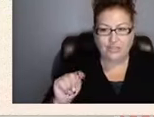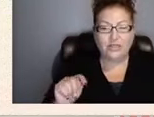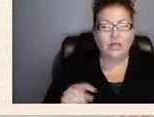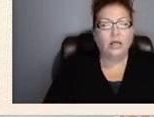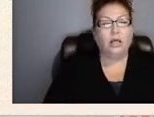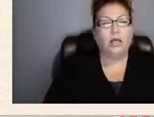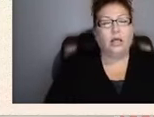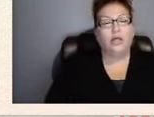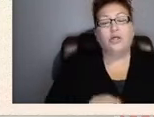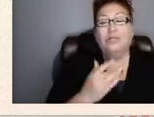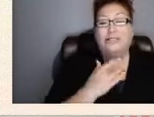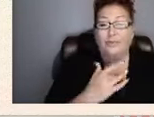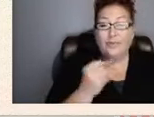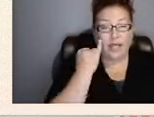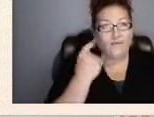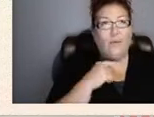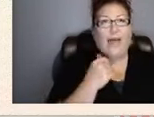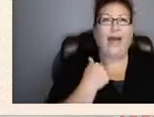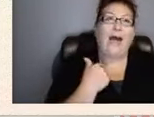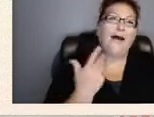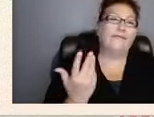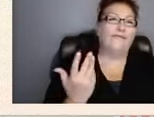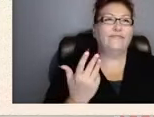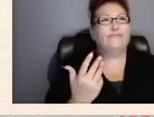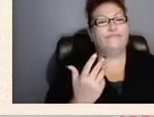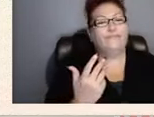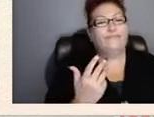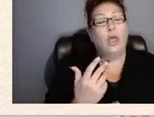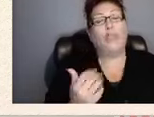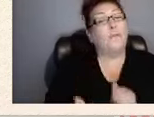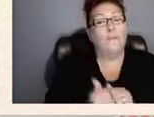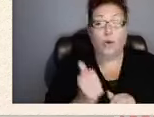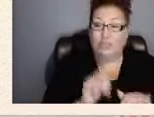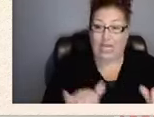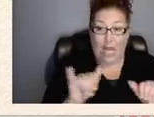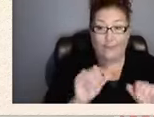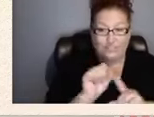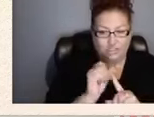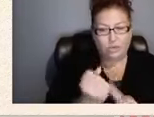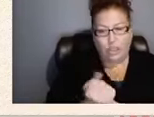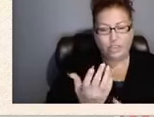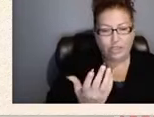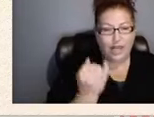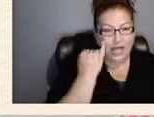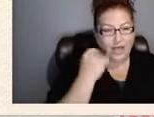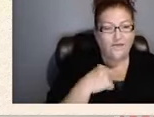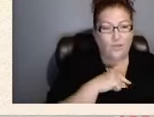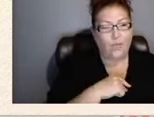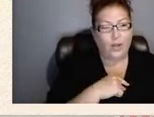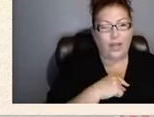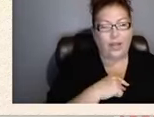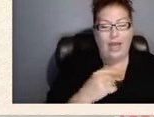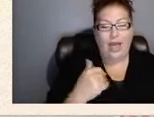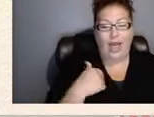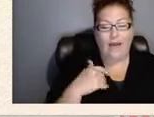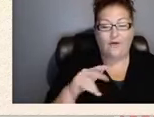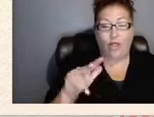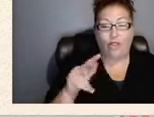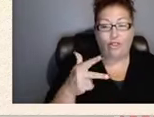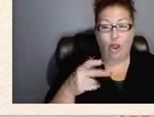if we have a kind of the most common situation is if we're creating a third-party standalone special needs